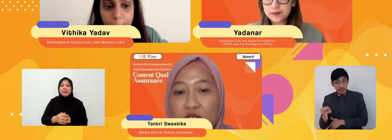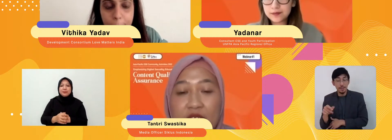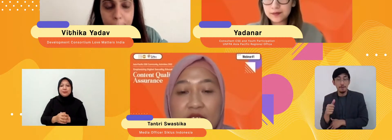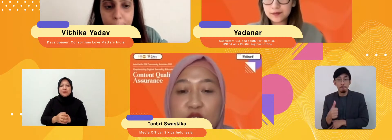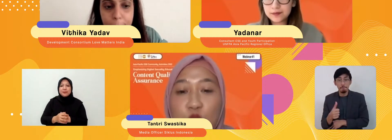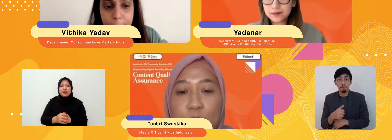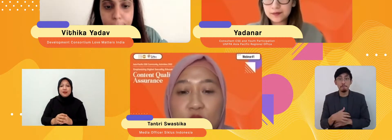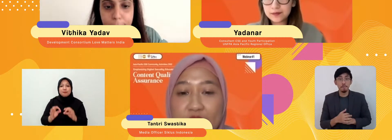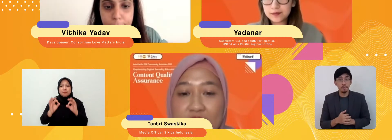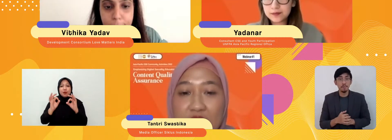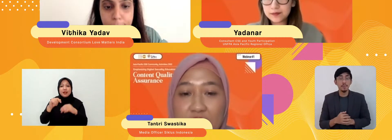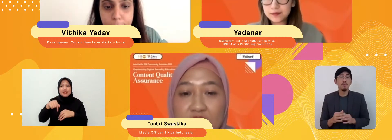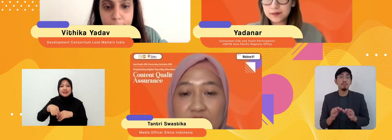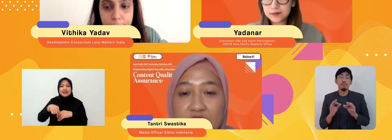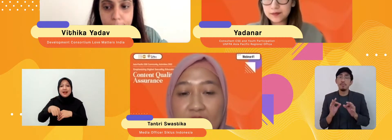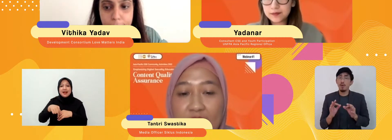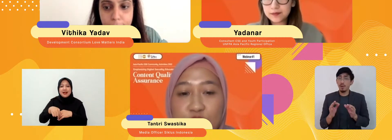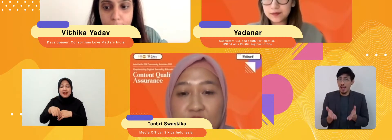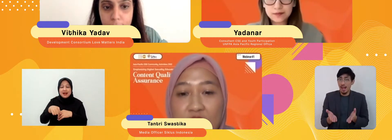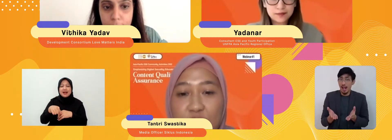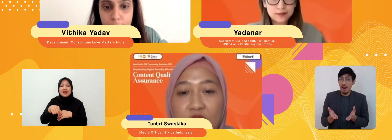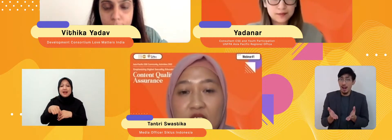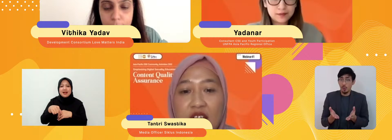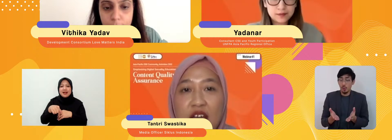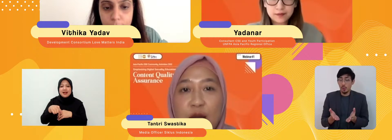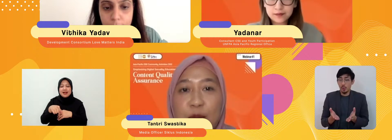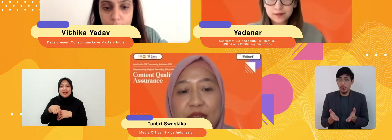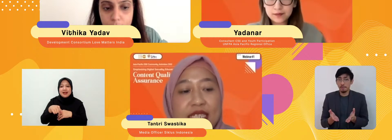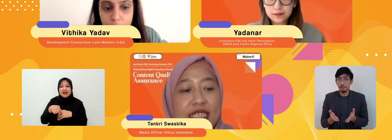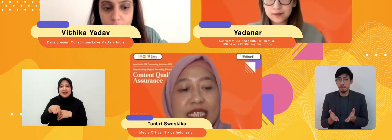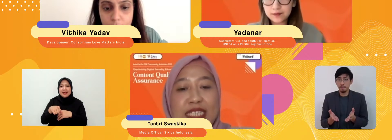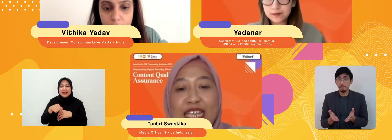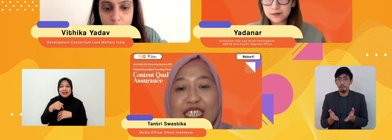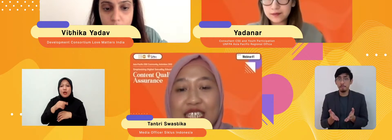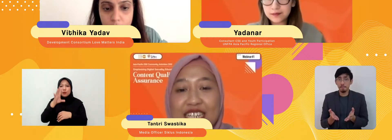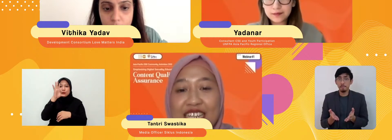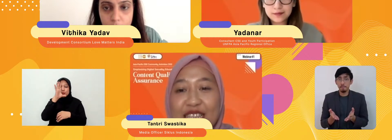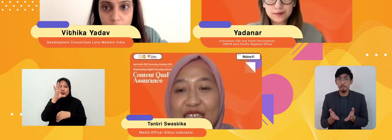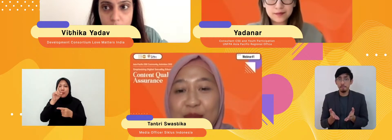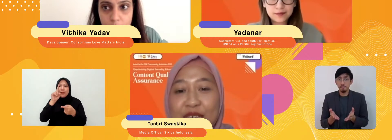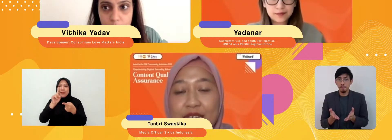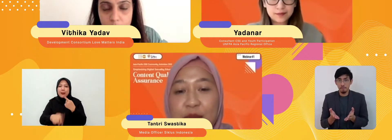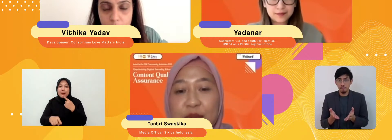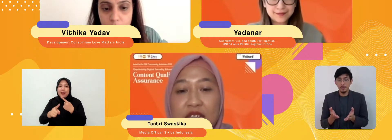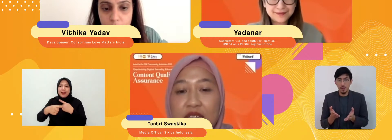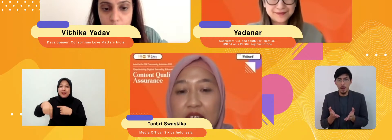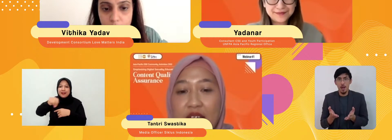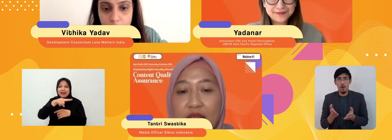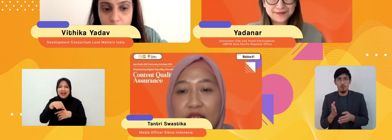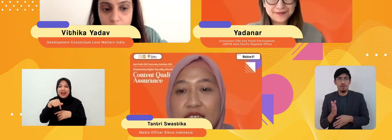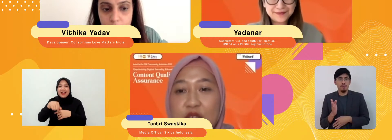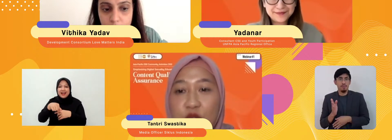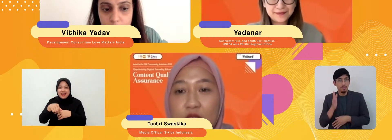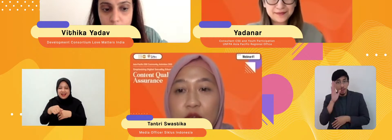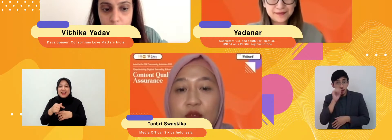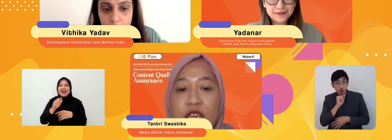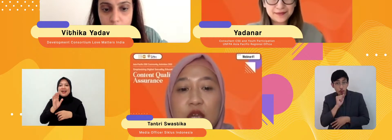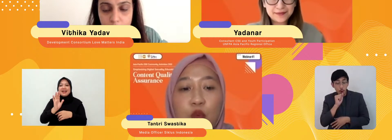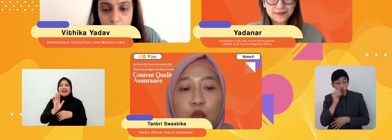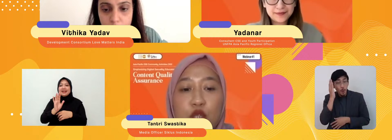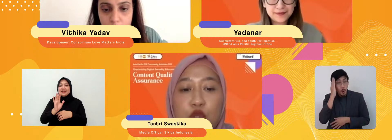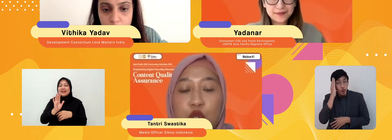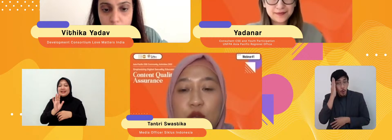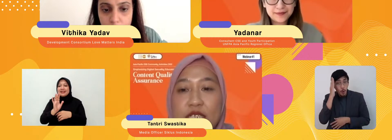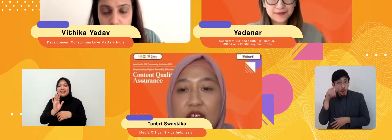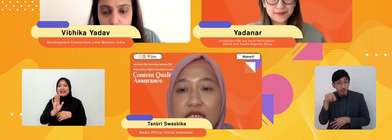to know more each other, and I should have made this session in the beginning, but I think it's okay if